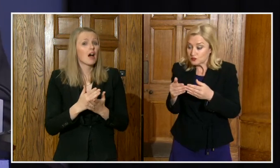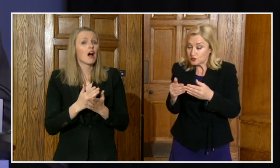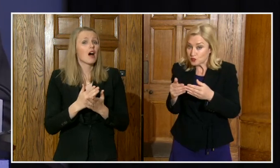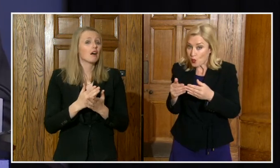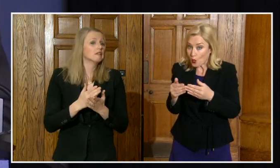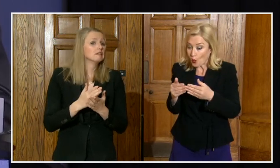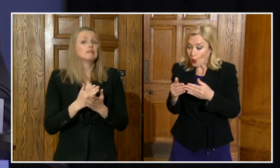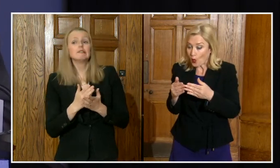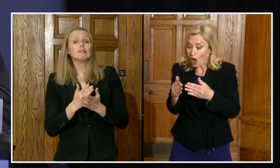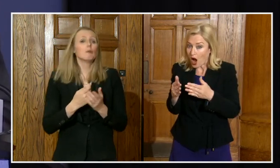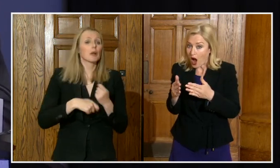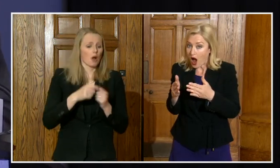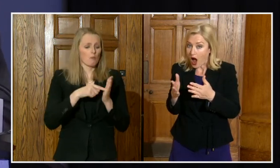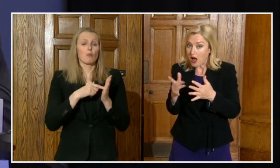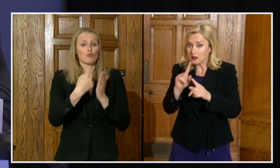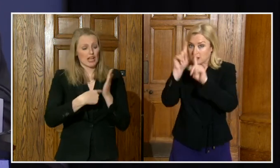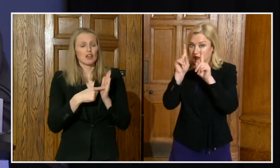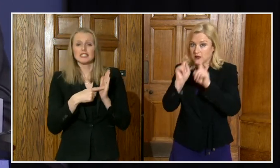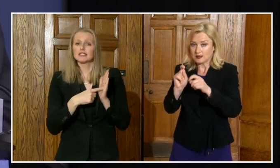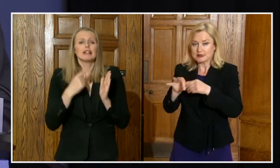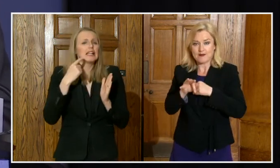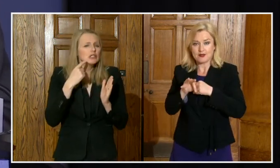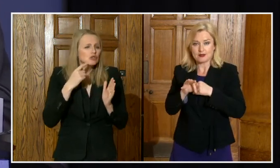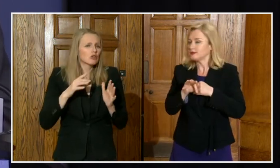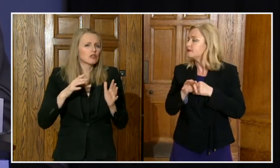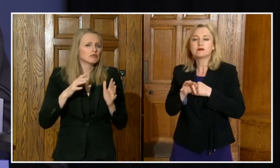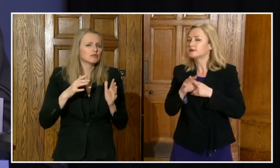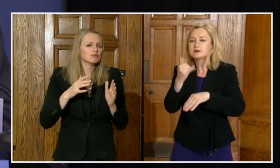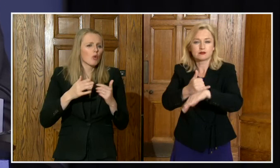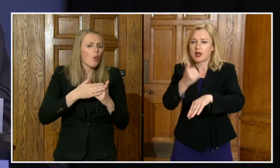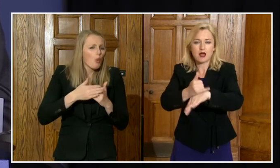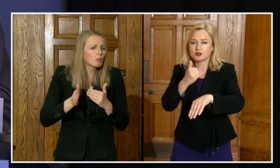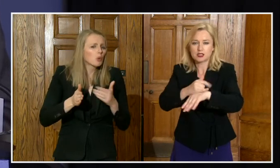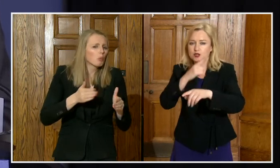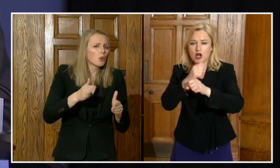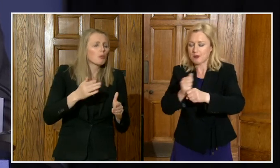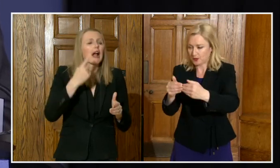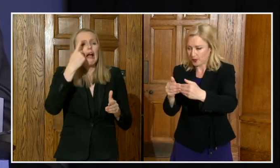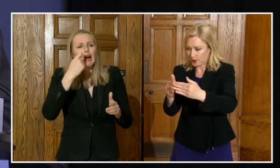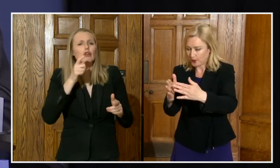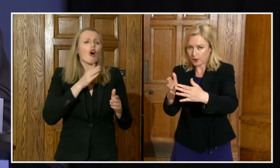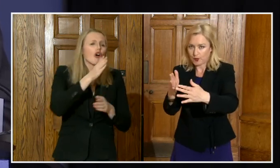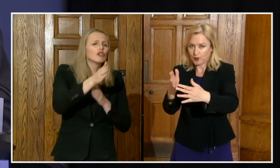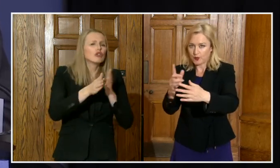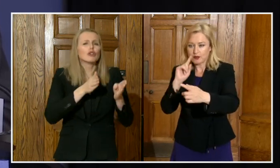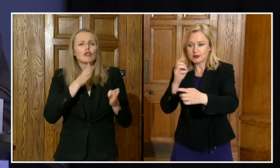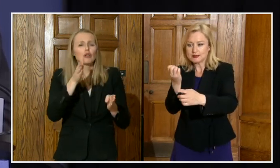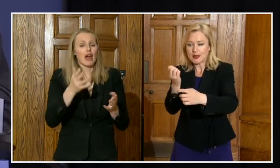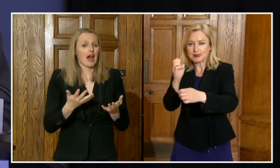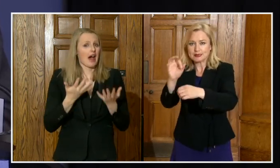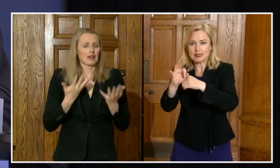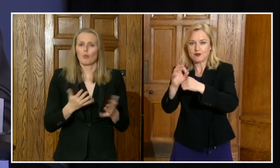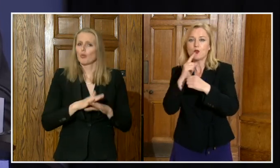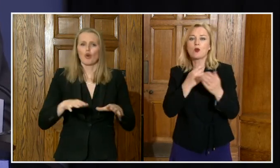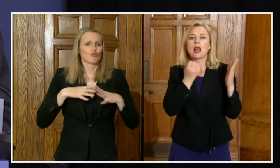some of those measures. That isn't the time at the moment. I think it is important that people do see, as someone once said